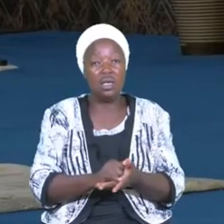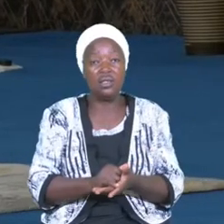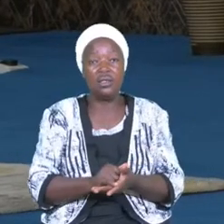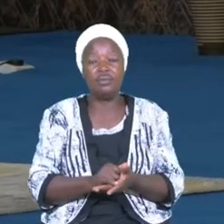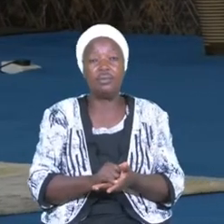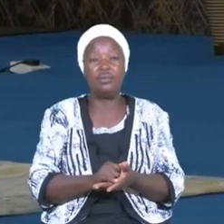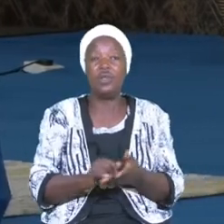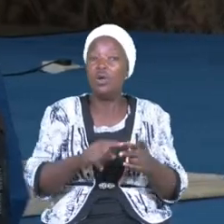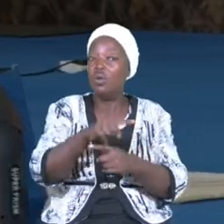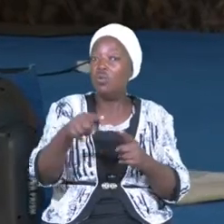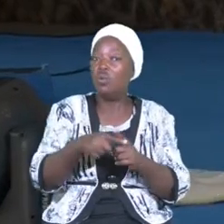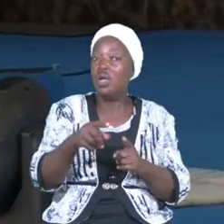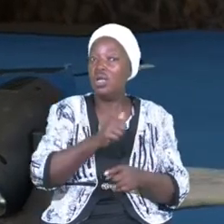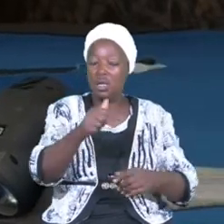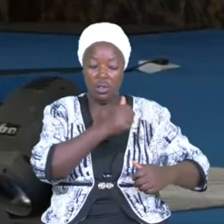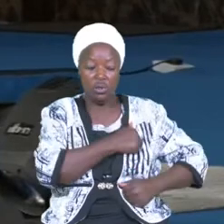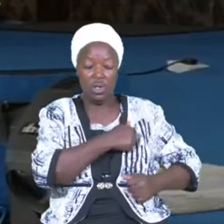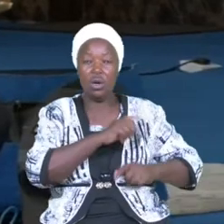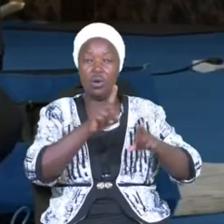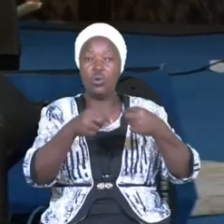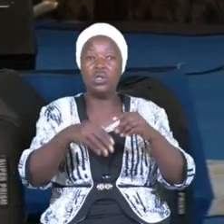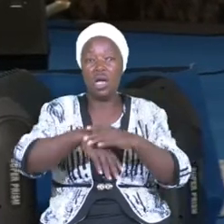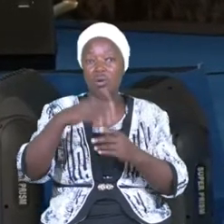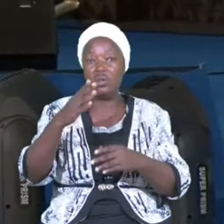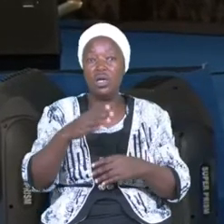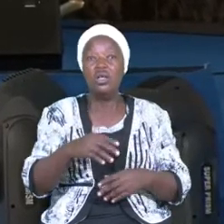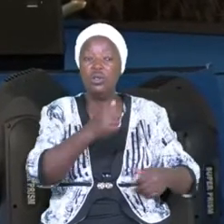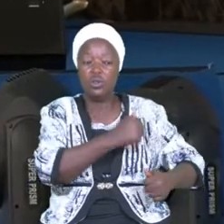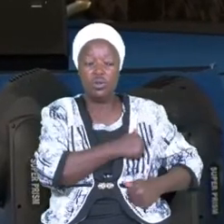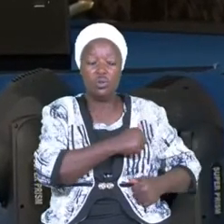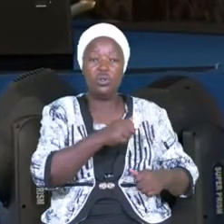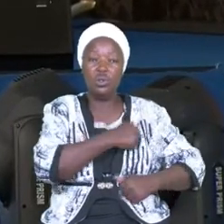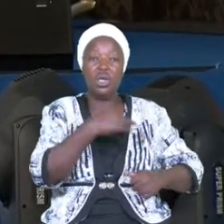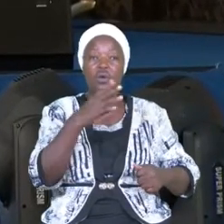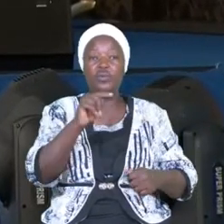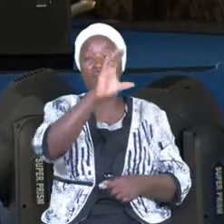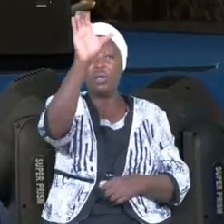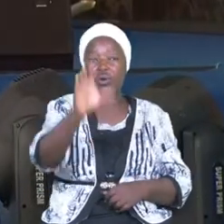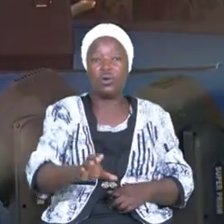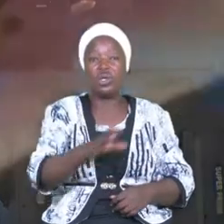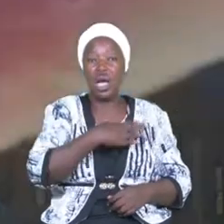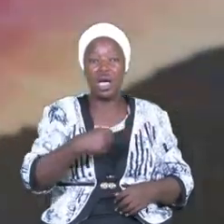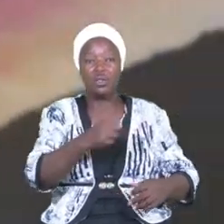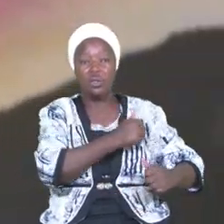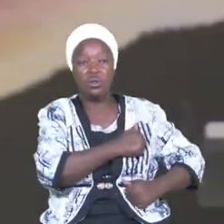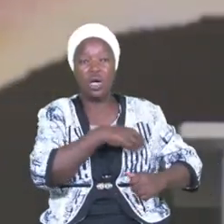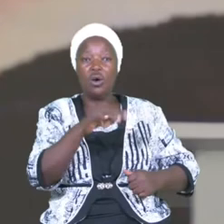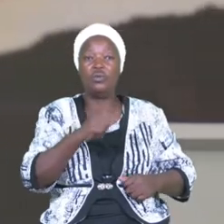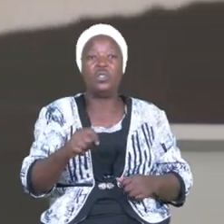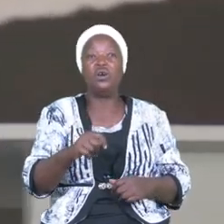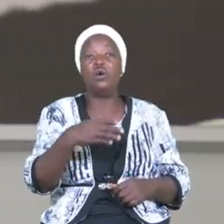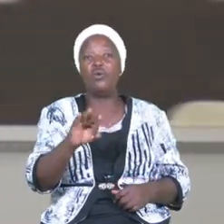his soldiers go out, soldiers of the cross and soldiers of Christ, anywhere they